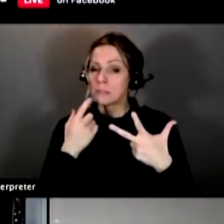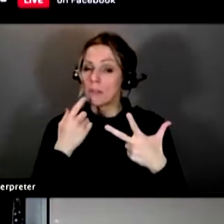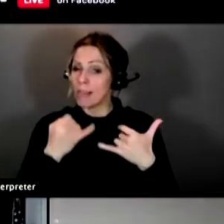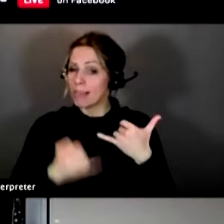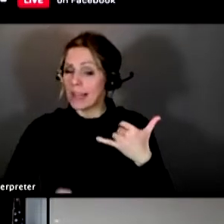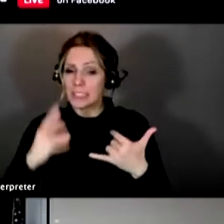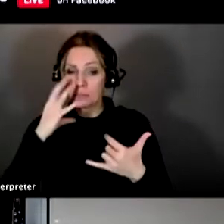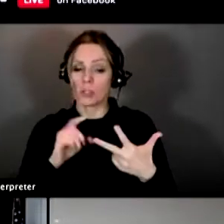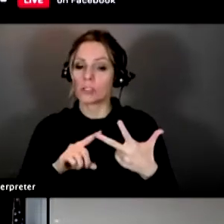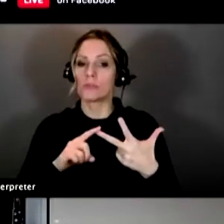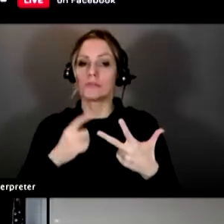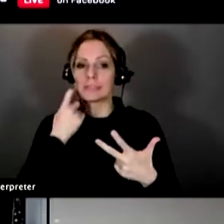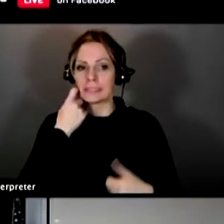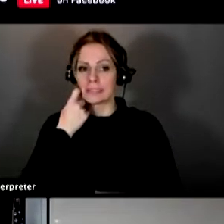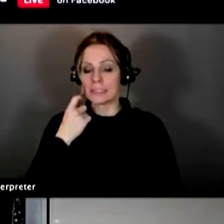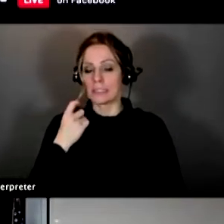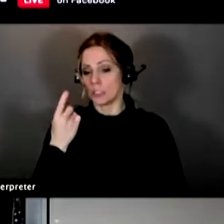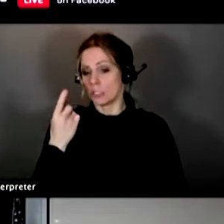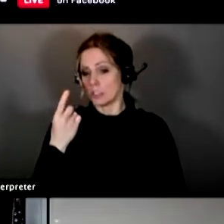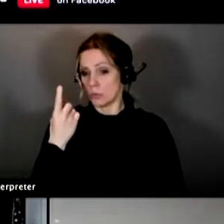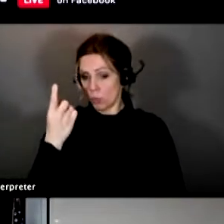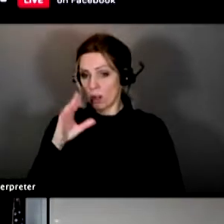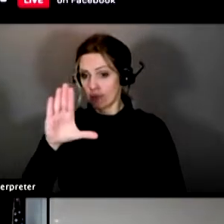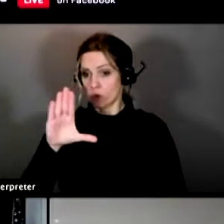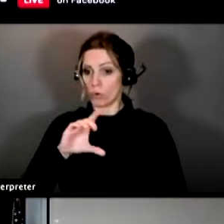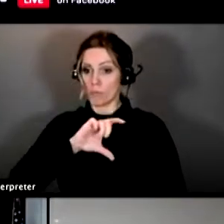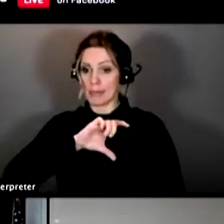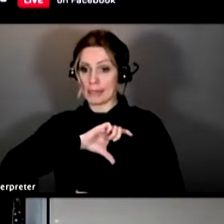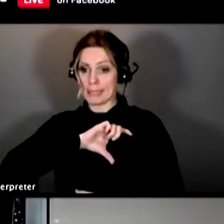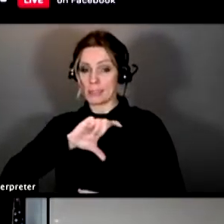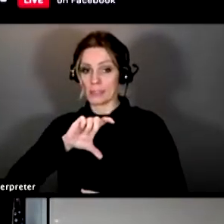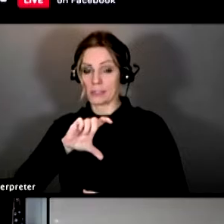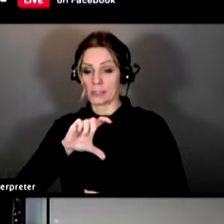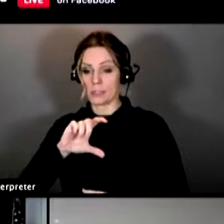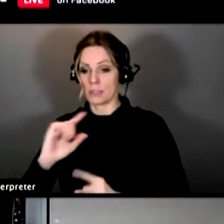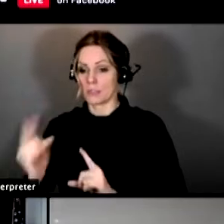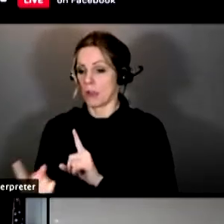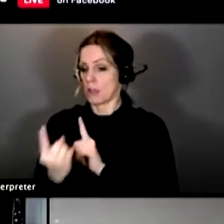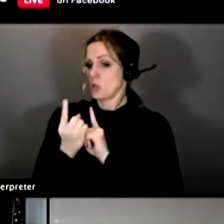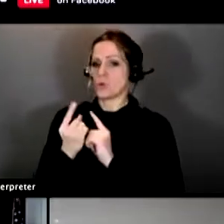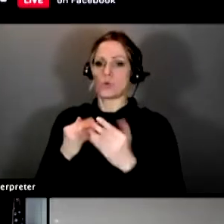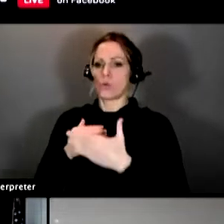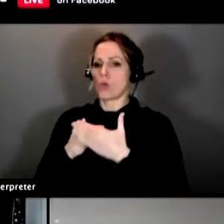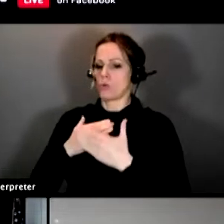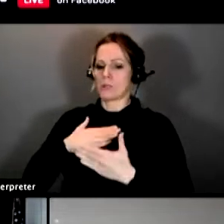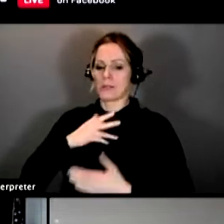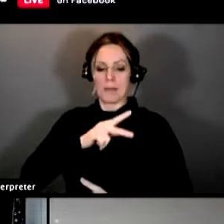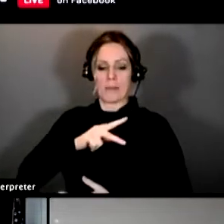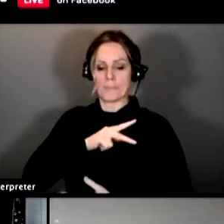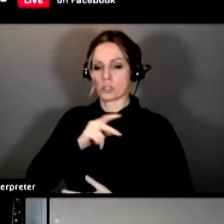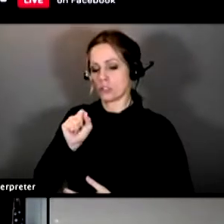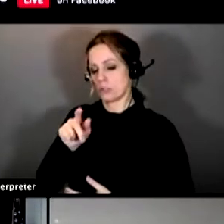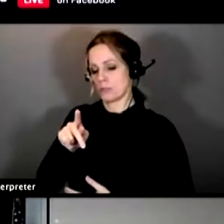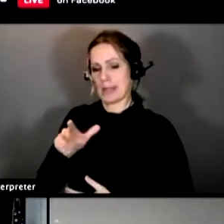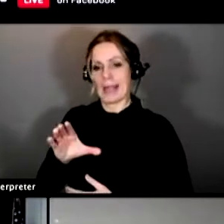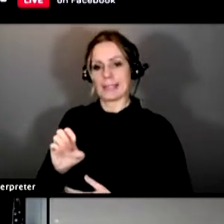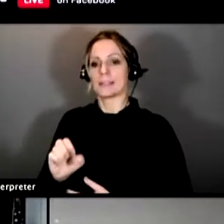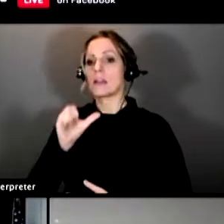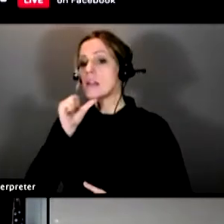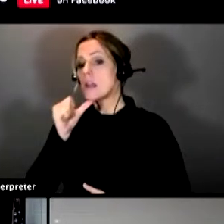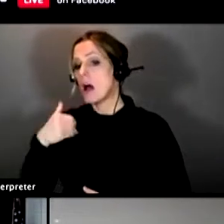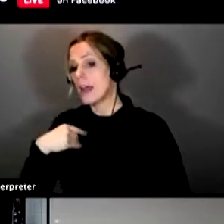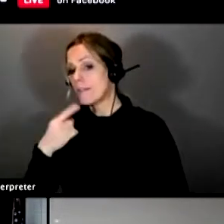where one of your police officers got into my personal space, not wearing an appropriate mask that would actually keep